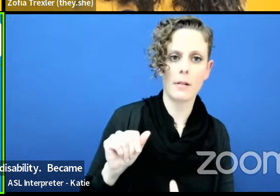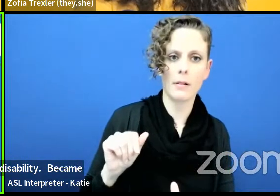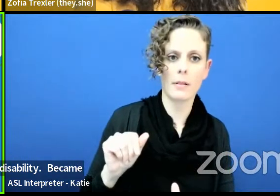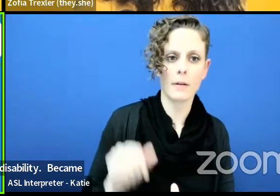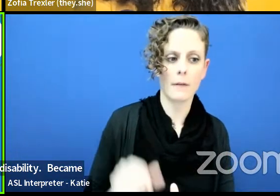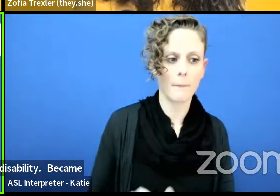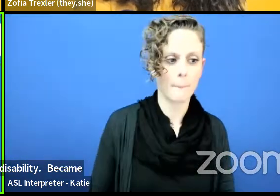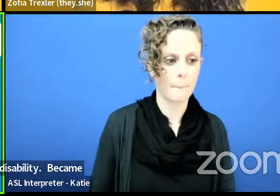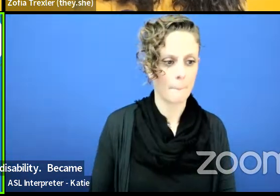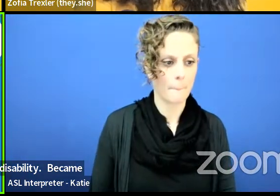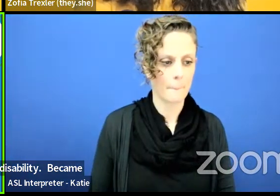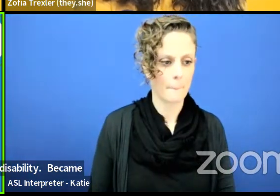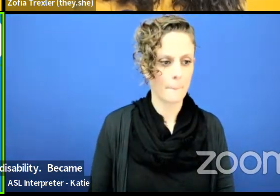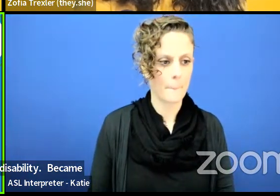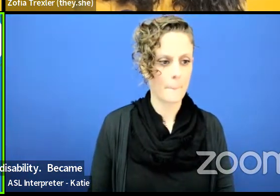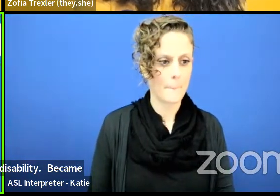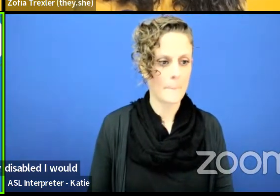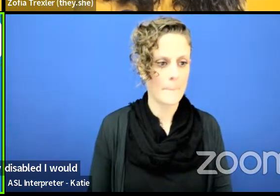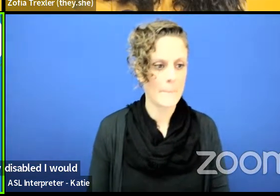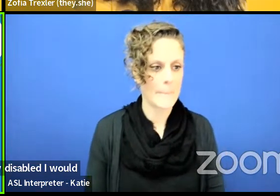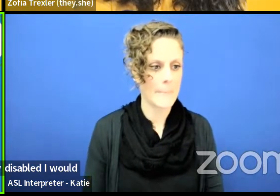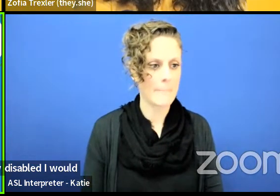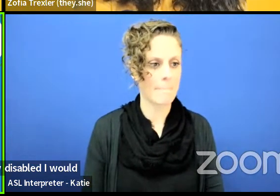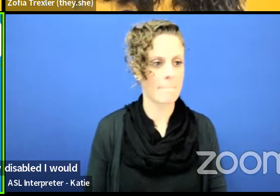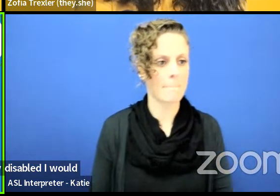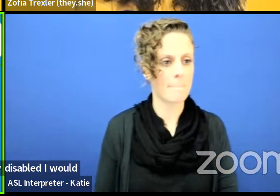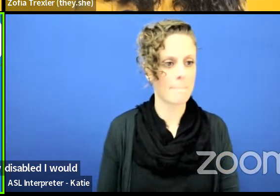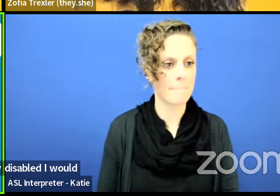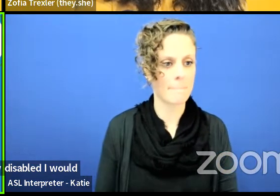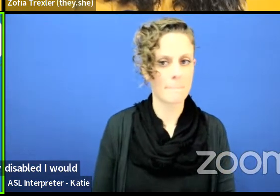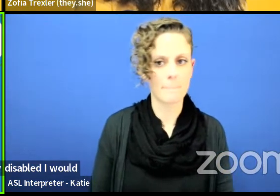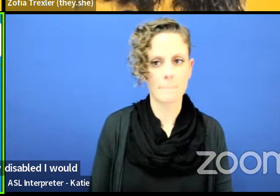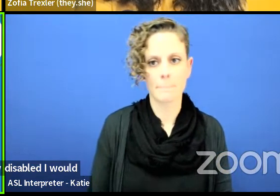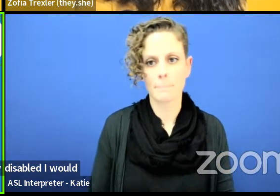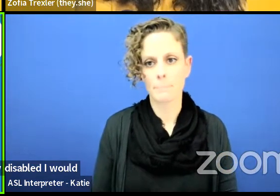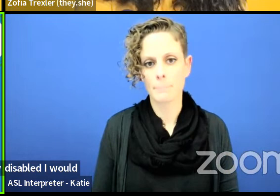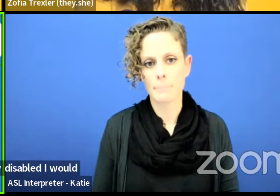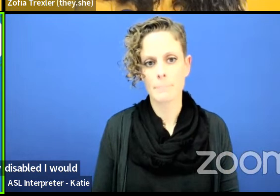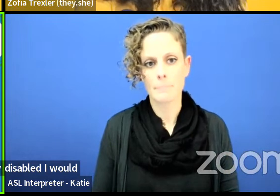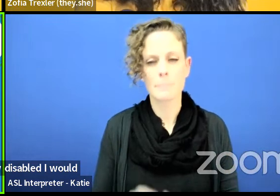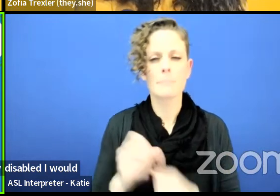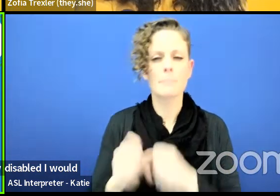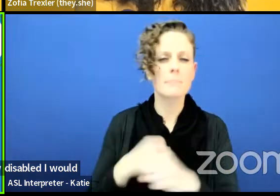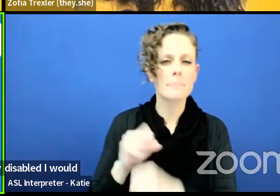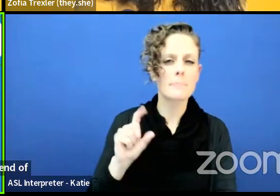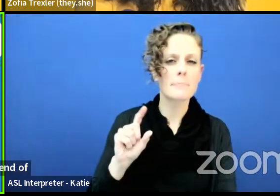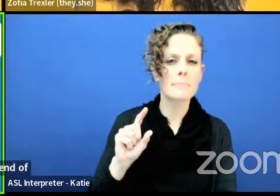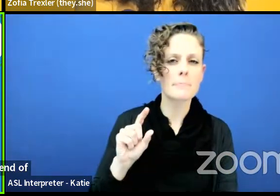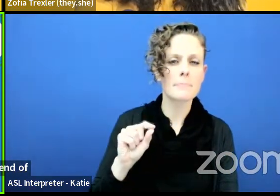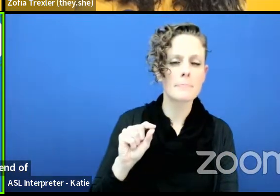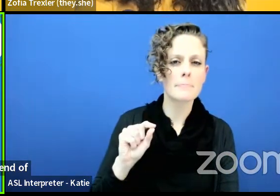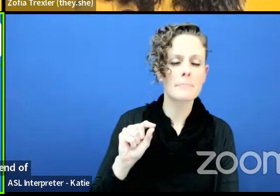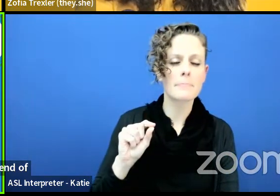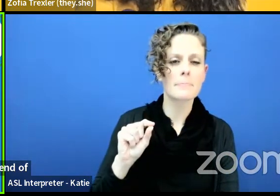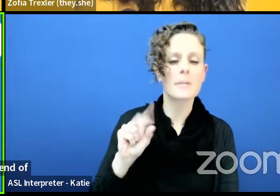would say end of 2001, 2002,